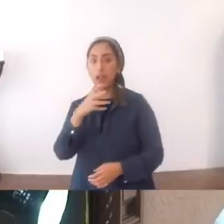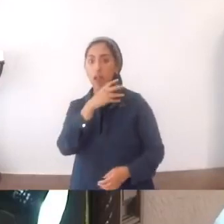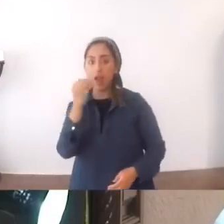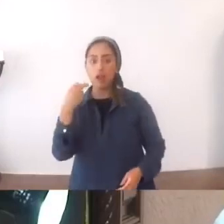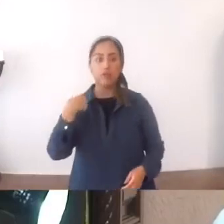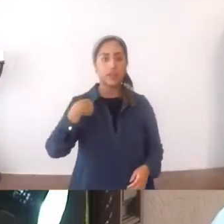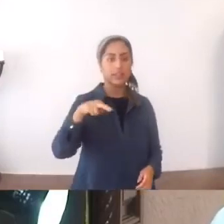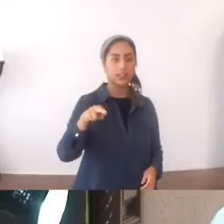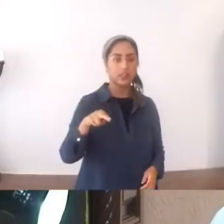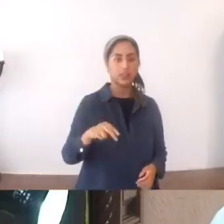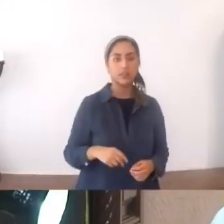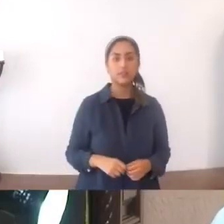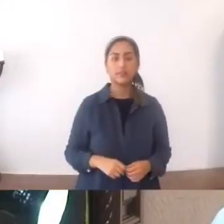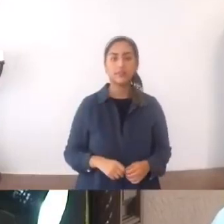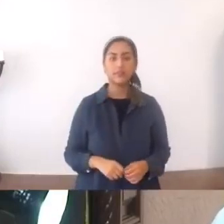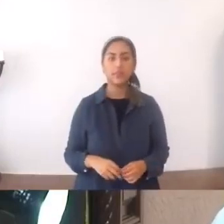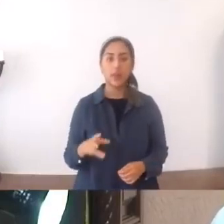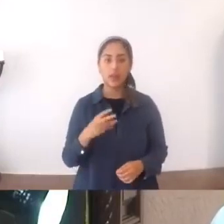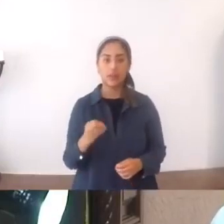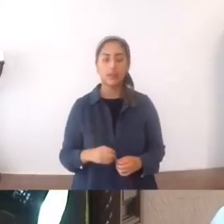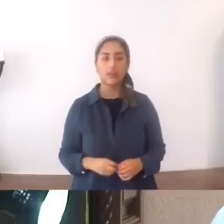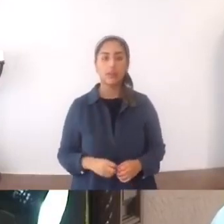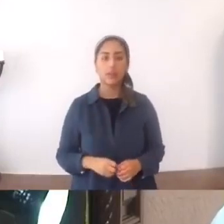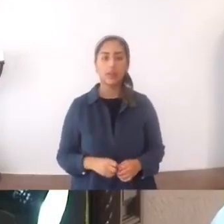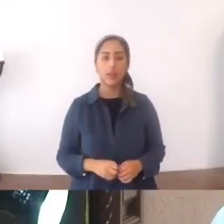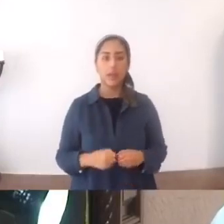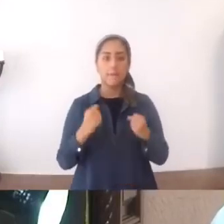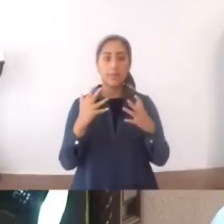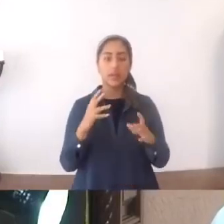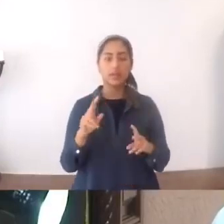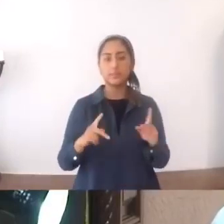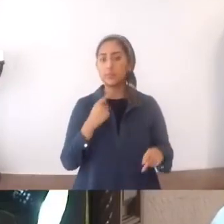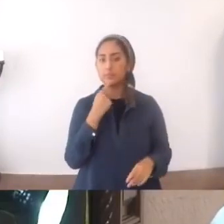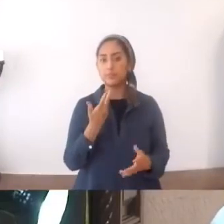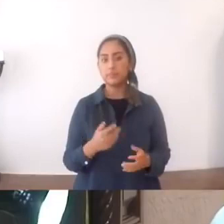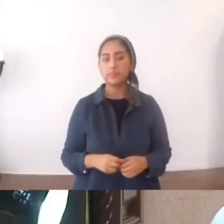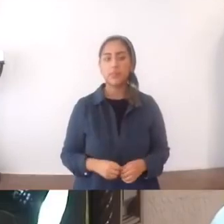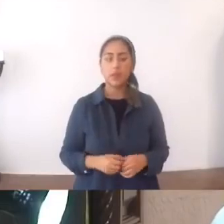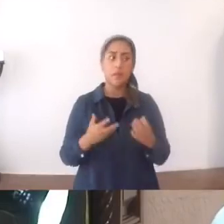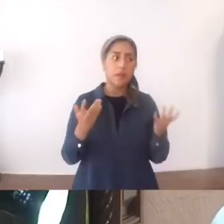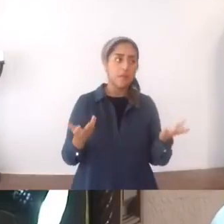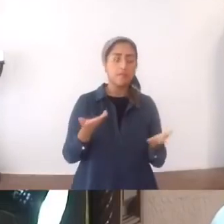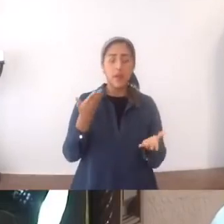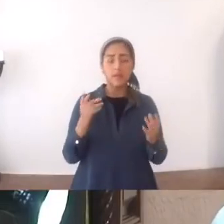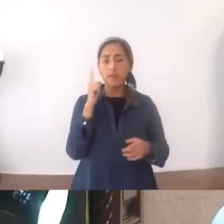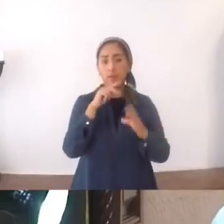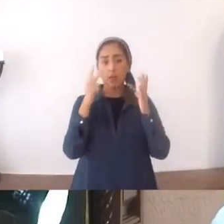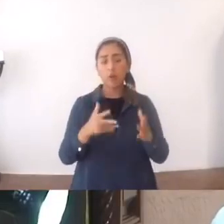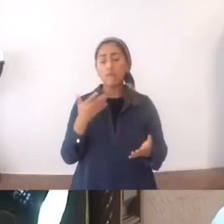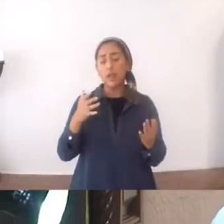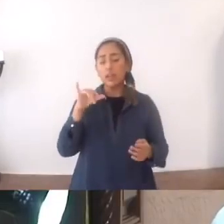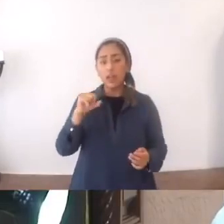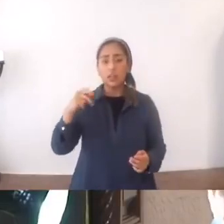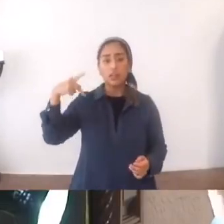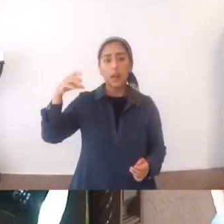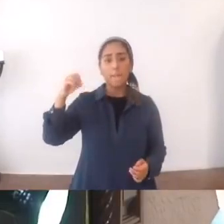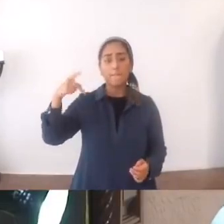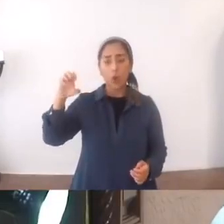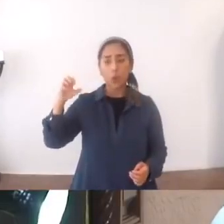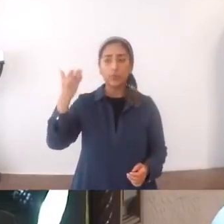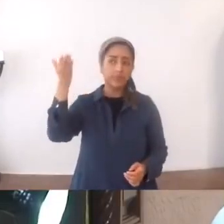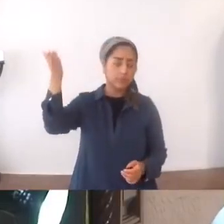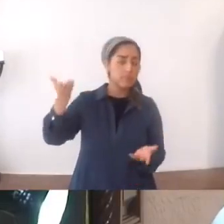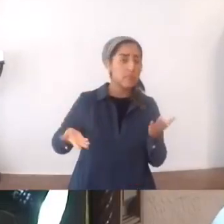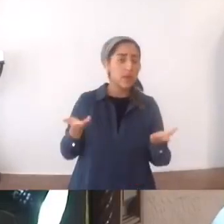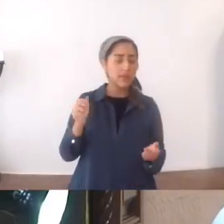política politic y one, religiosa. and the religious one. Entonces, So then- muchos dicen, Many say, bueno, el falso profeta sí puede